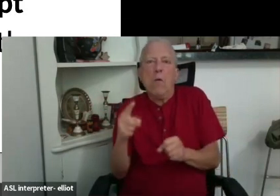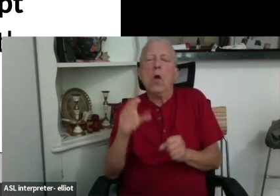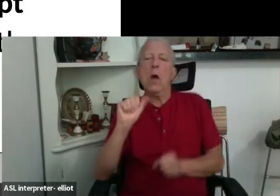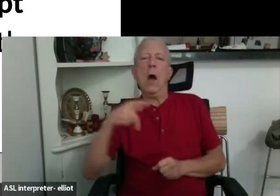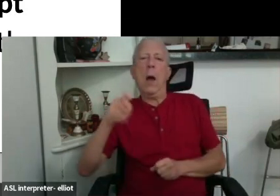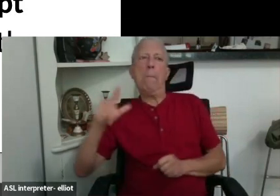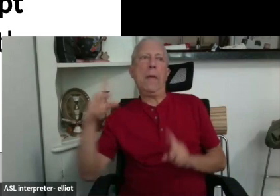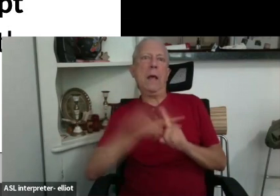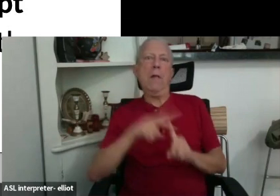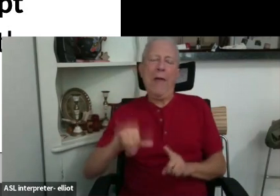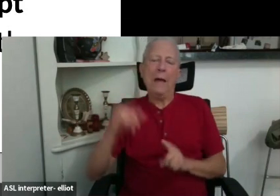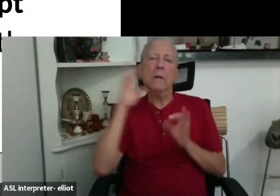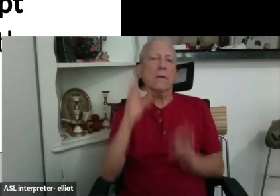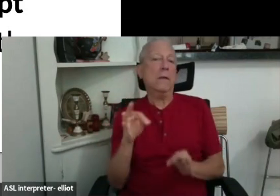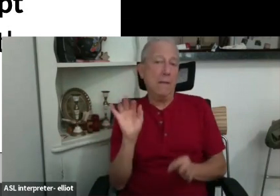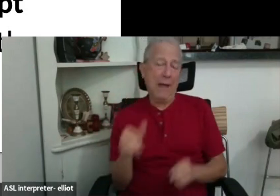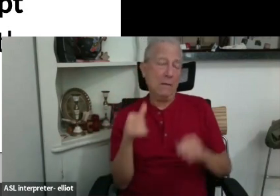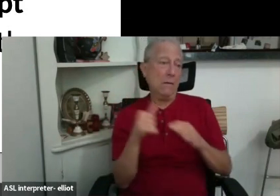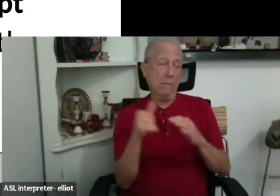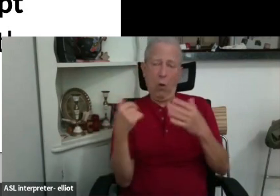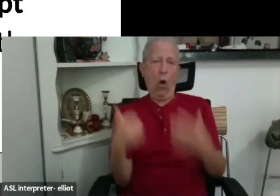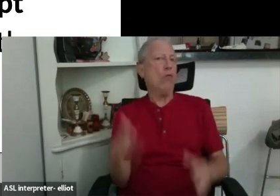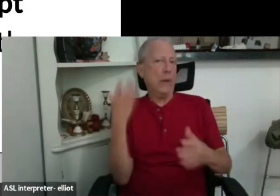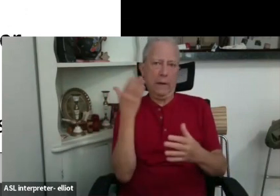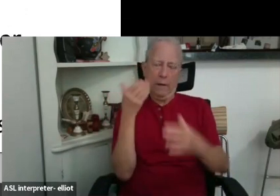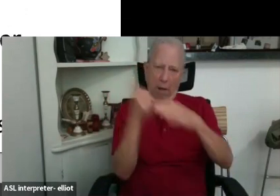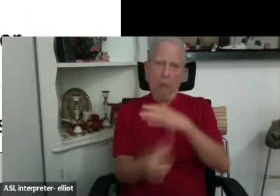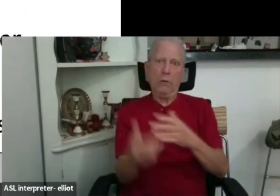that's all under existing law.